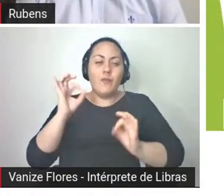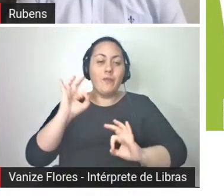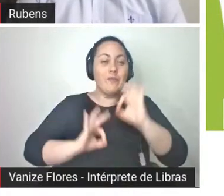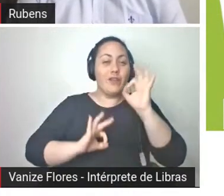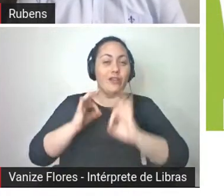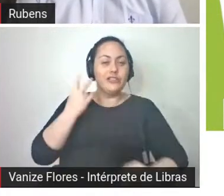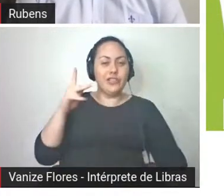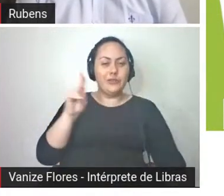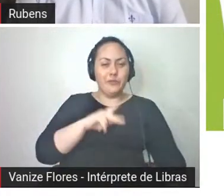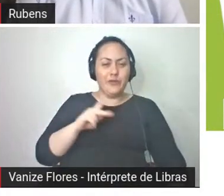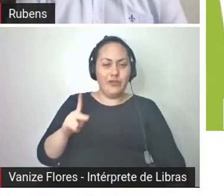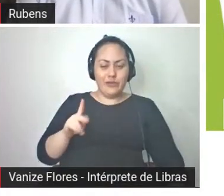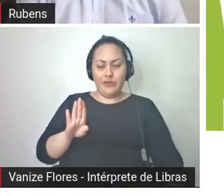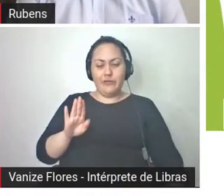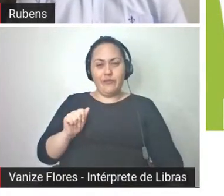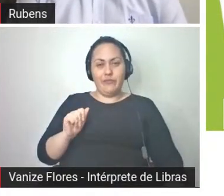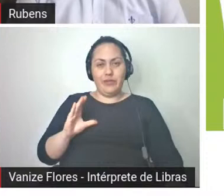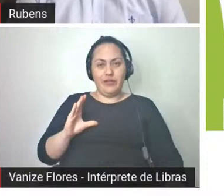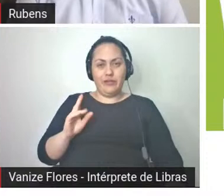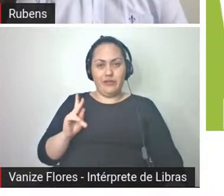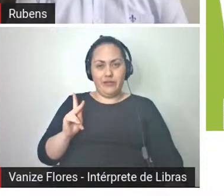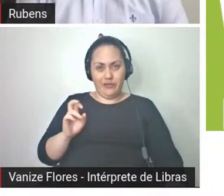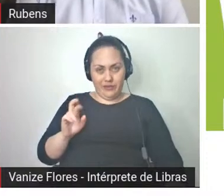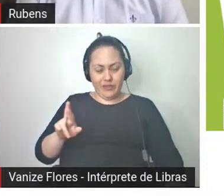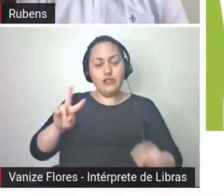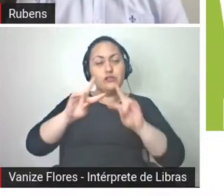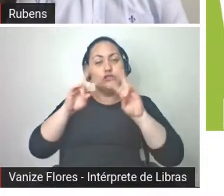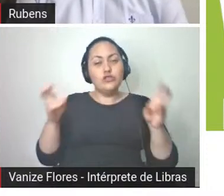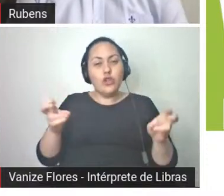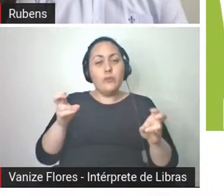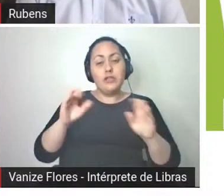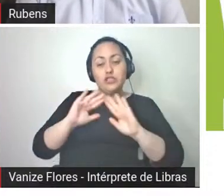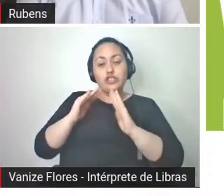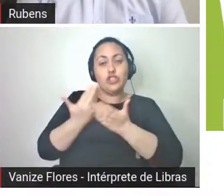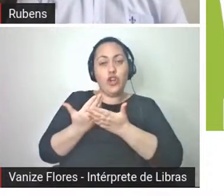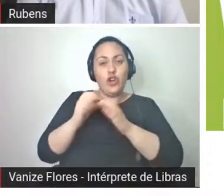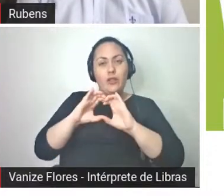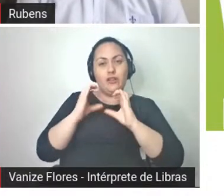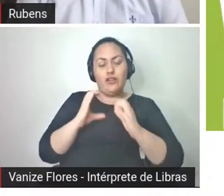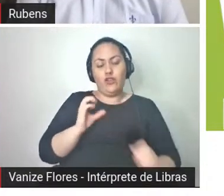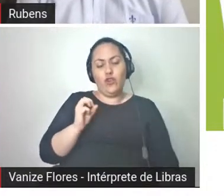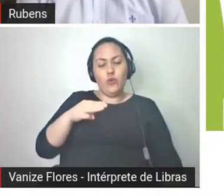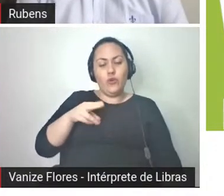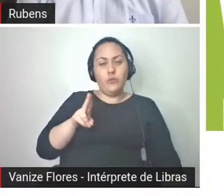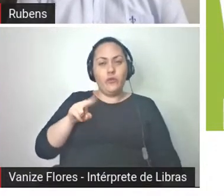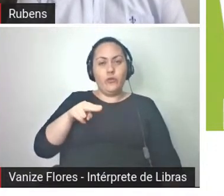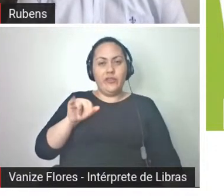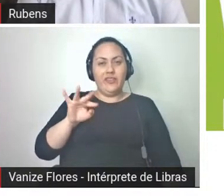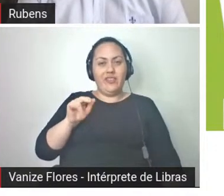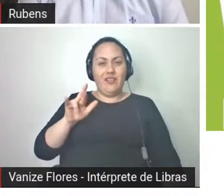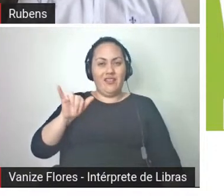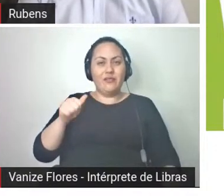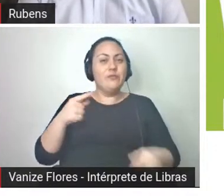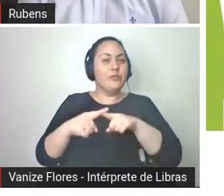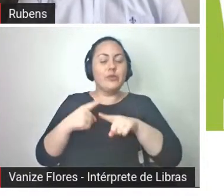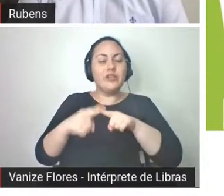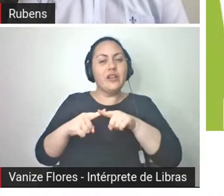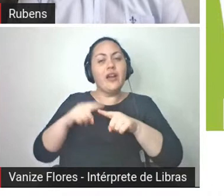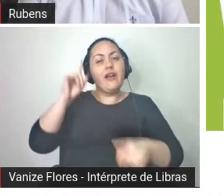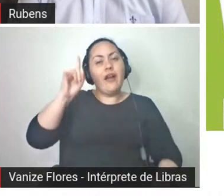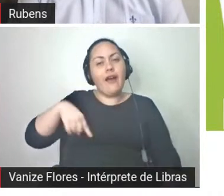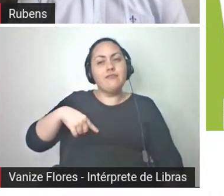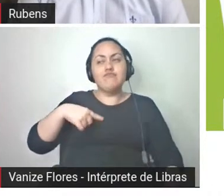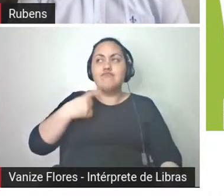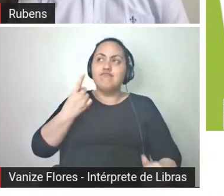Baker sobre os community colleges, porque exatamente são mecanismos que, embora sejam